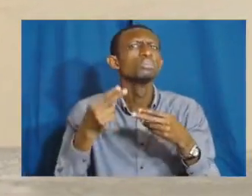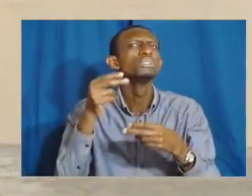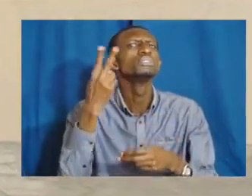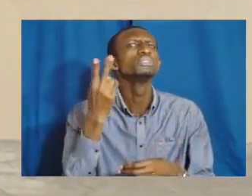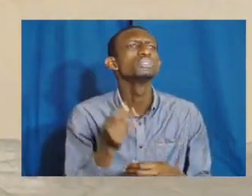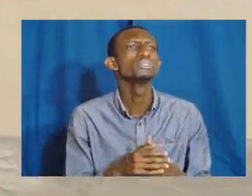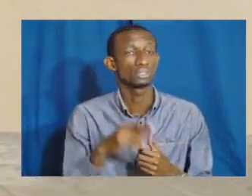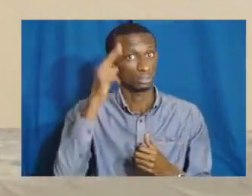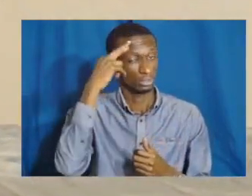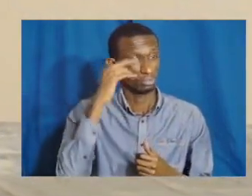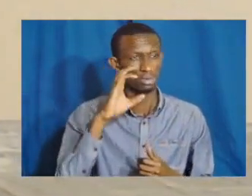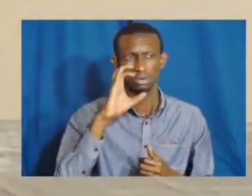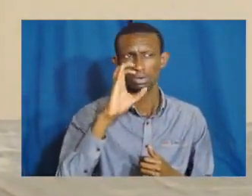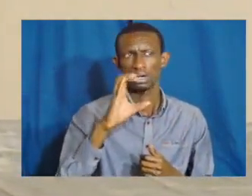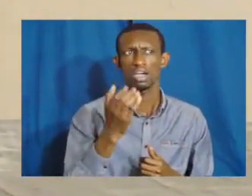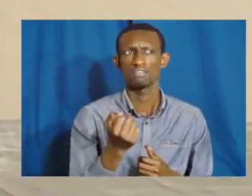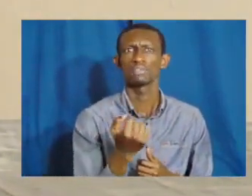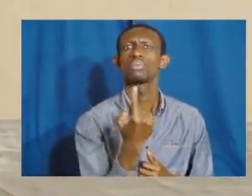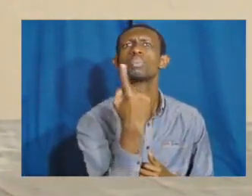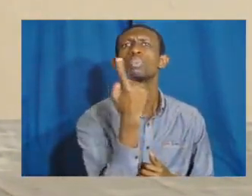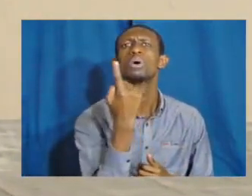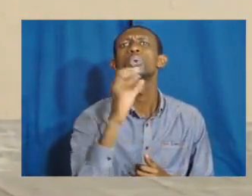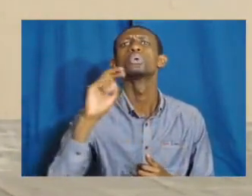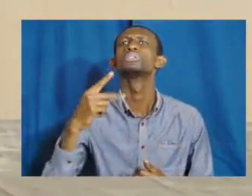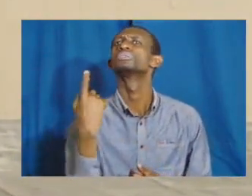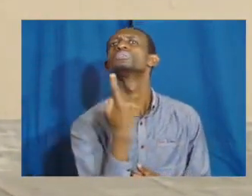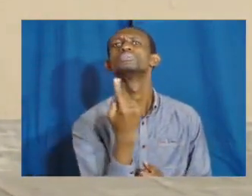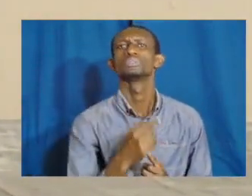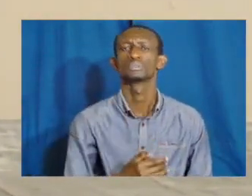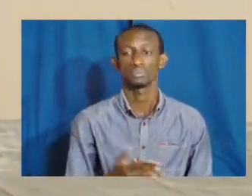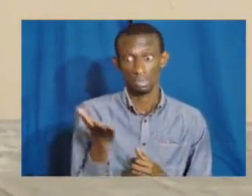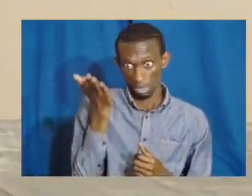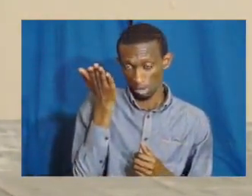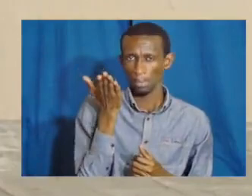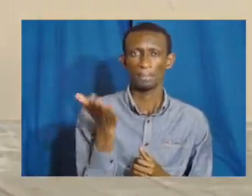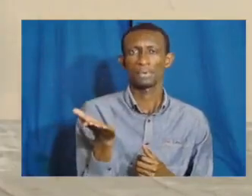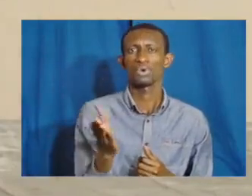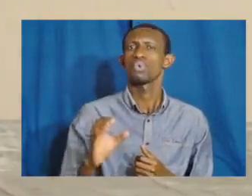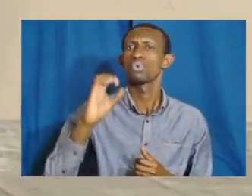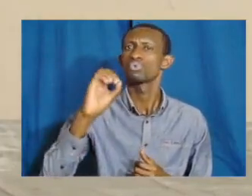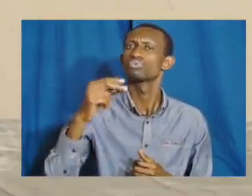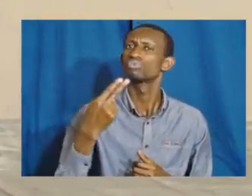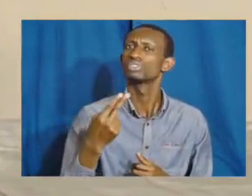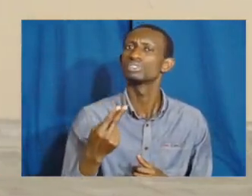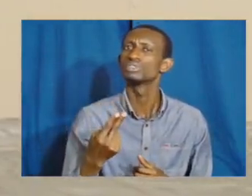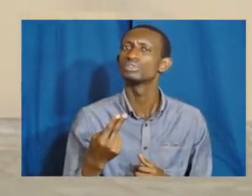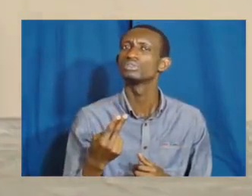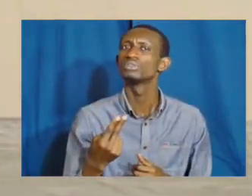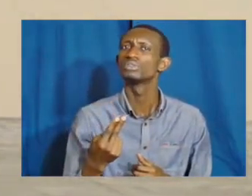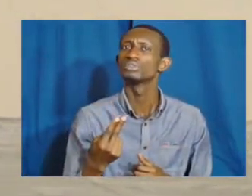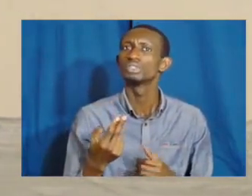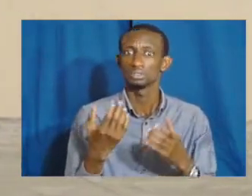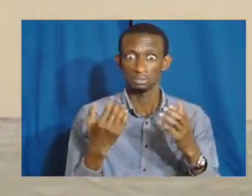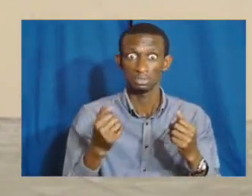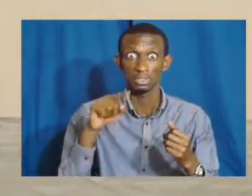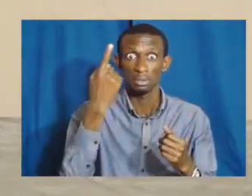Remember, we said the carbon has 1 OH. So in this case, OH does not take position